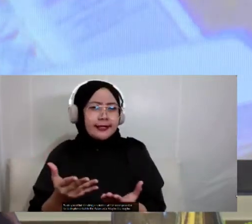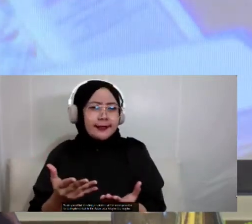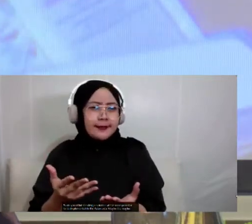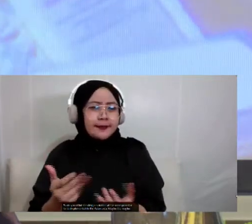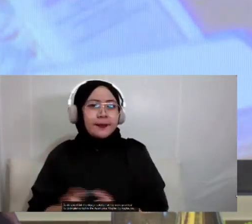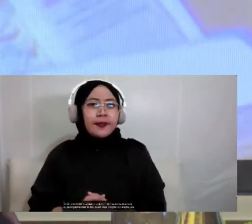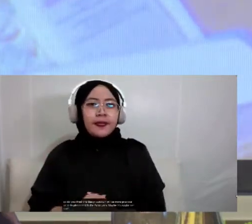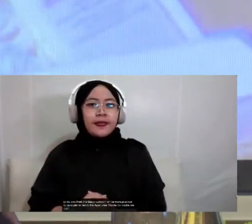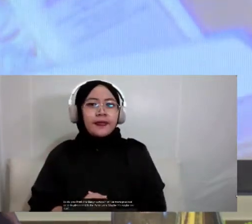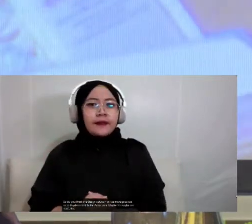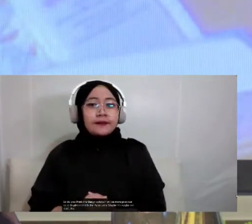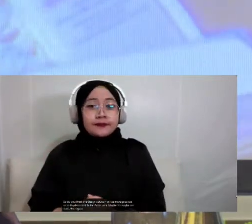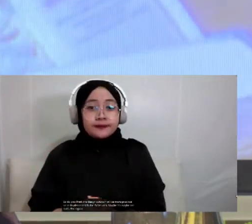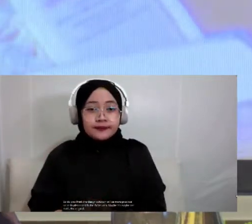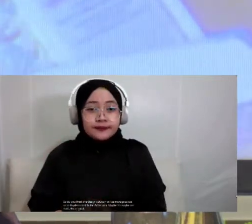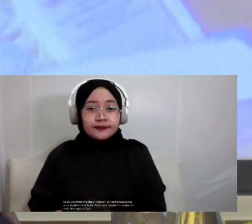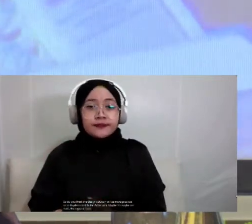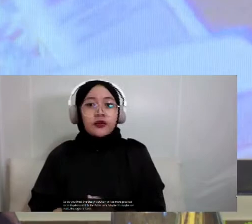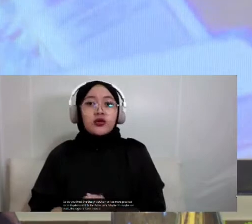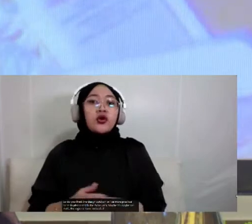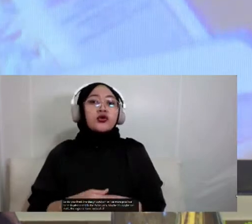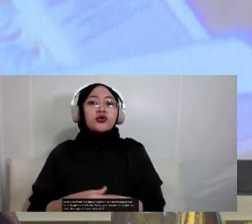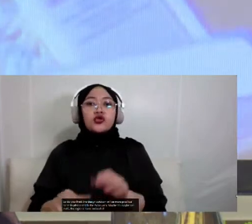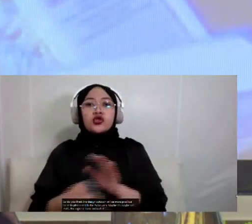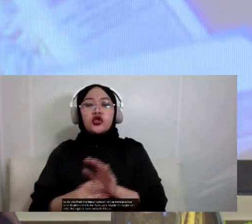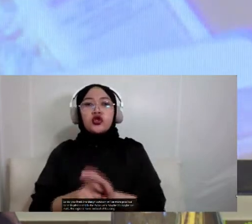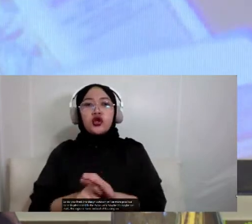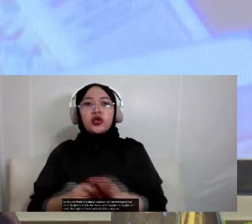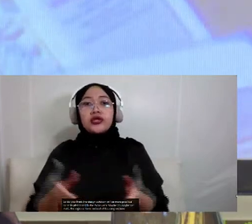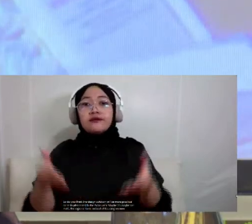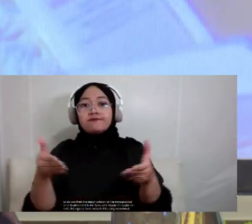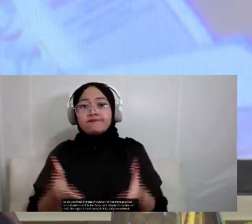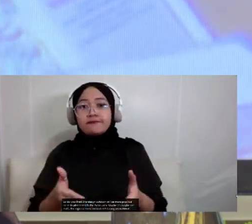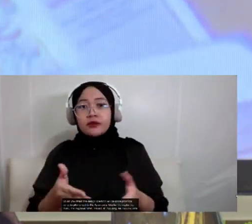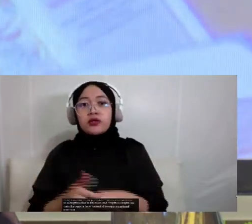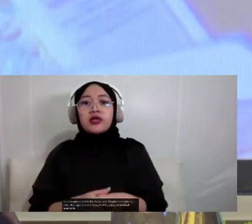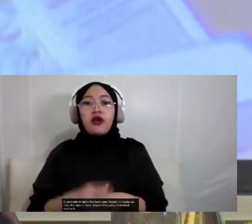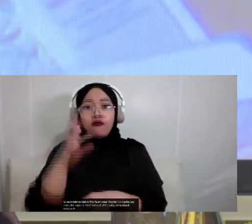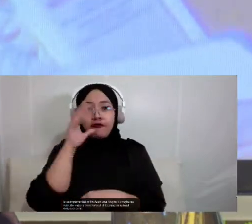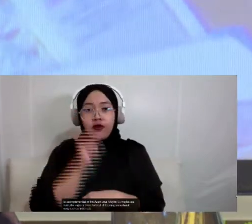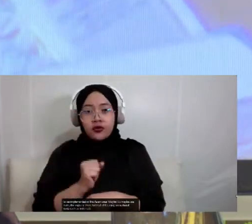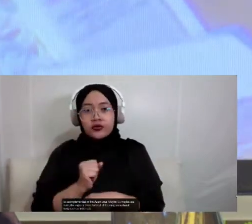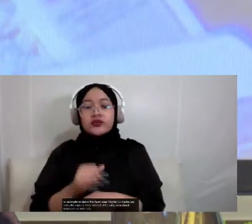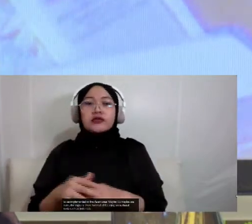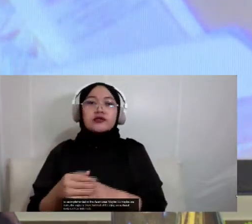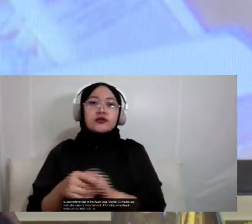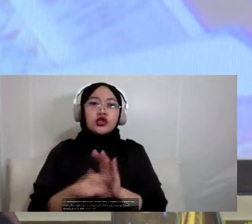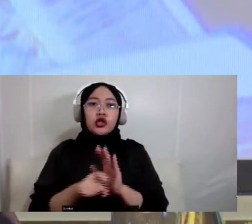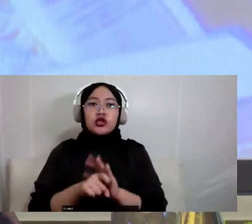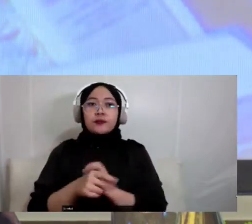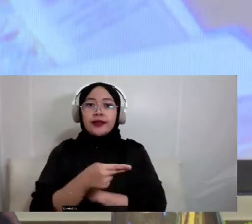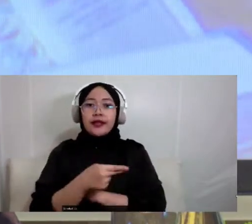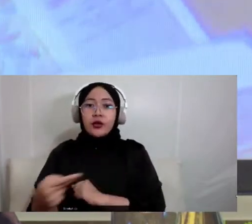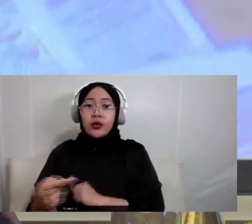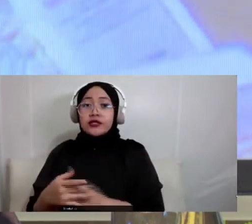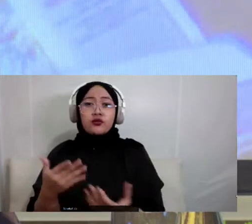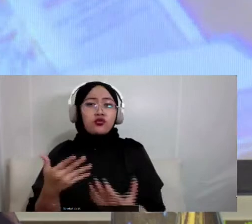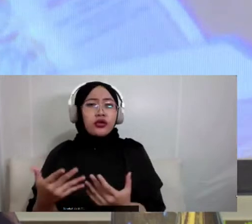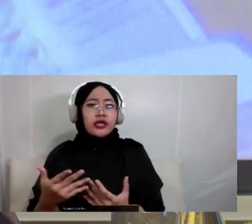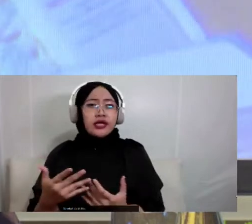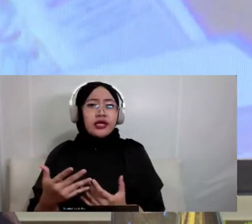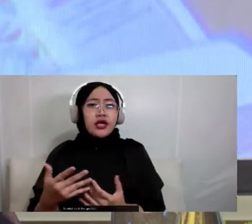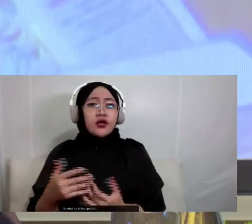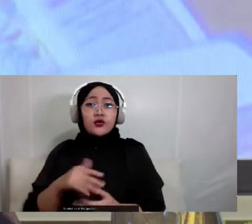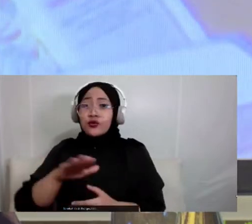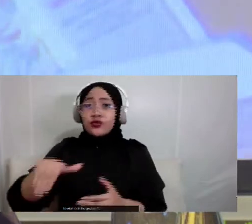cement the regional level instead of focusing on national level such as Indonesia. So what do all the speakers